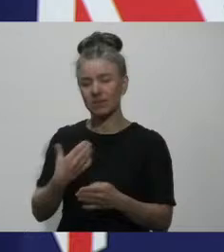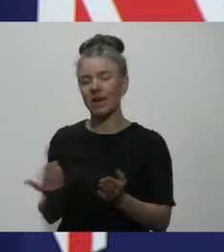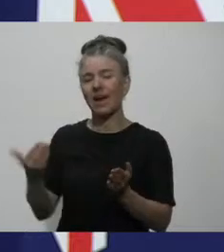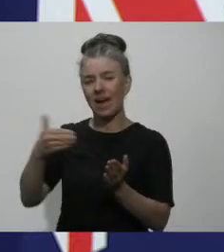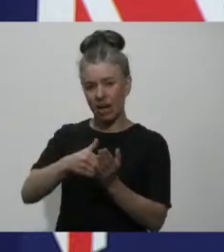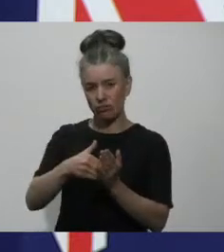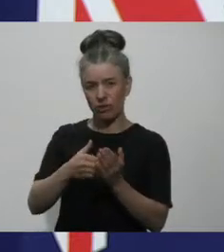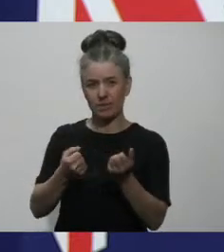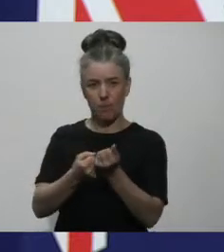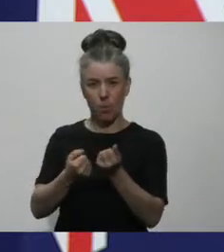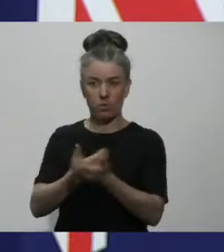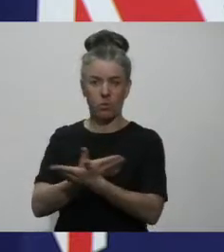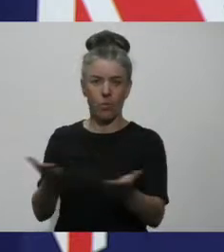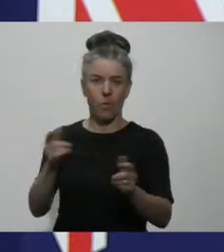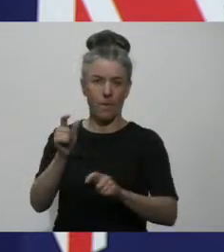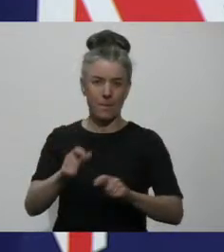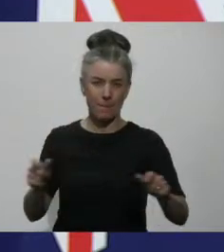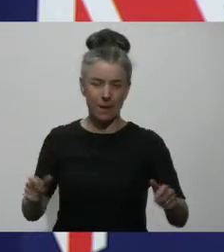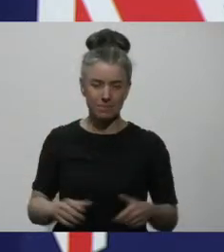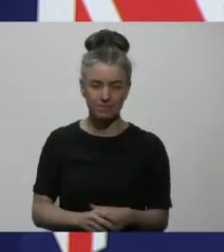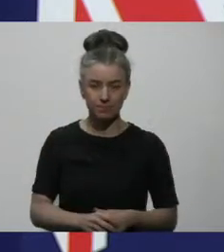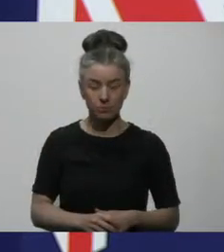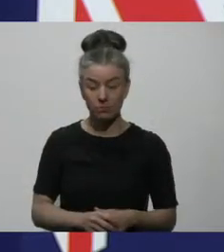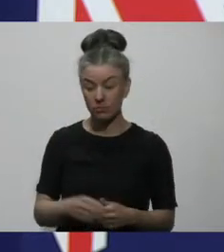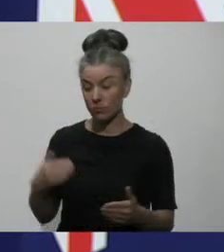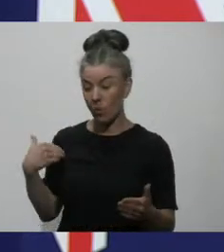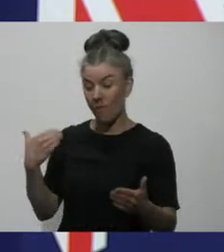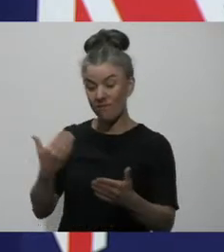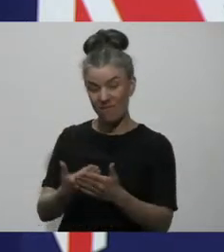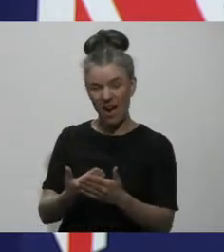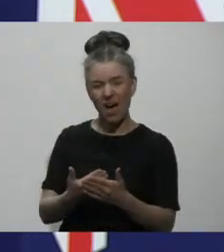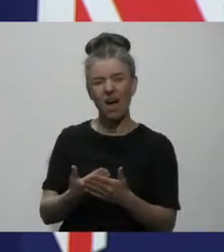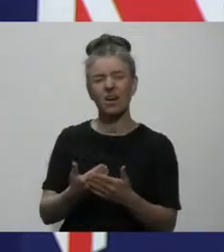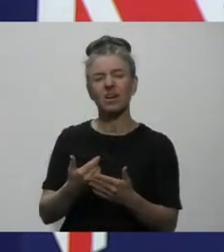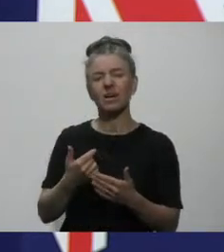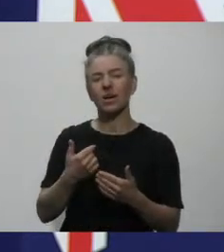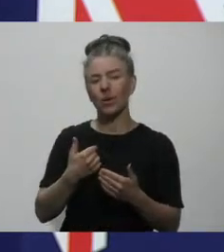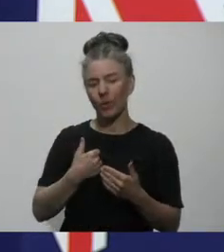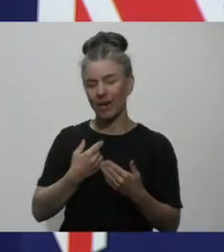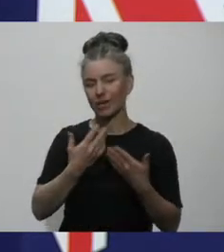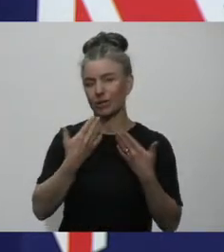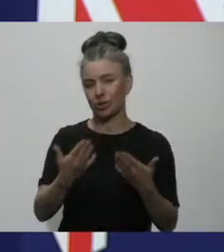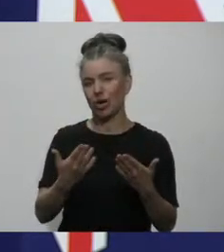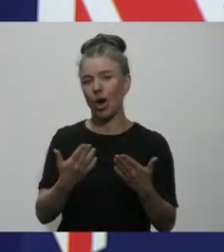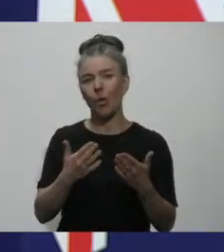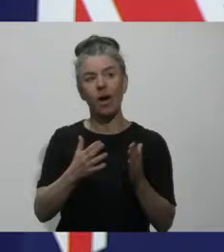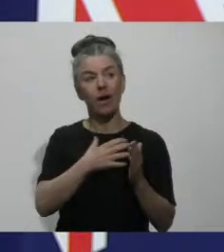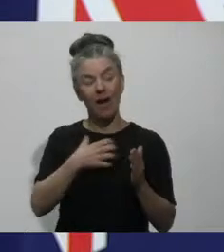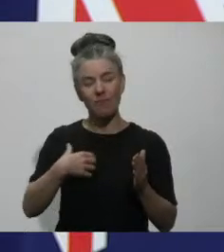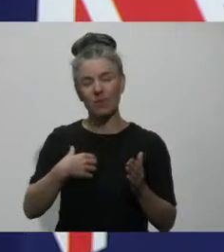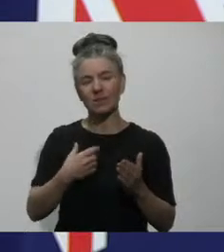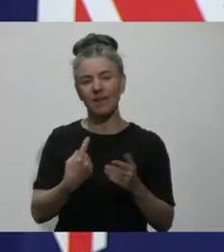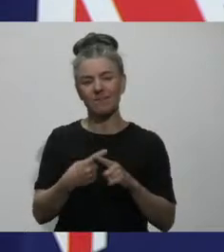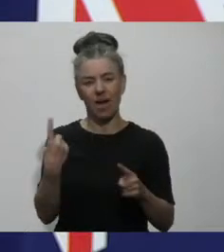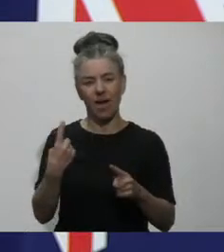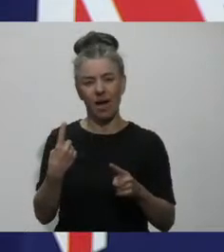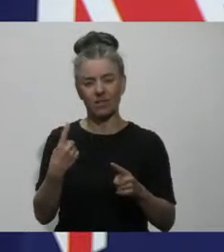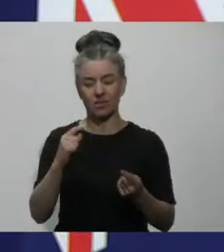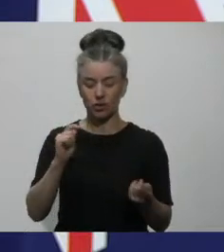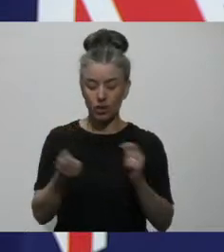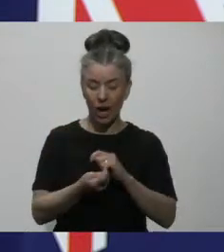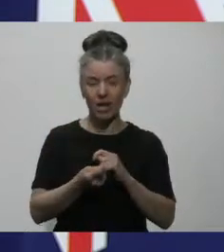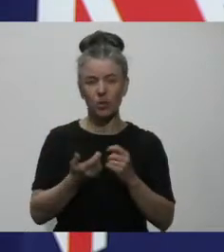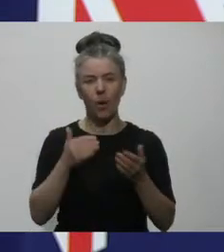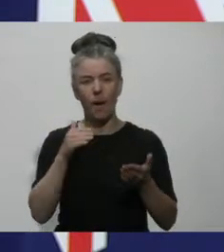this situation. We've already shown that we can get the support to businesses quickly to help cash flow and confidence, and this will be